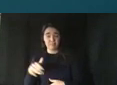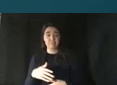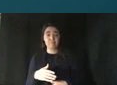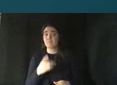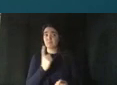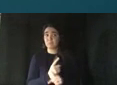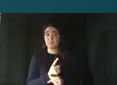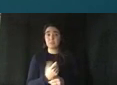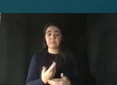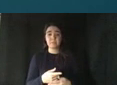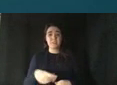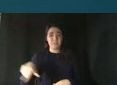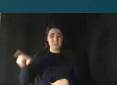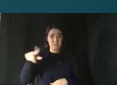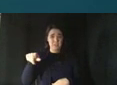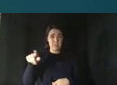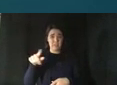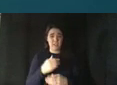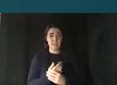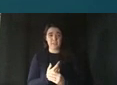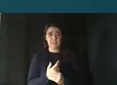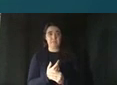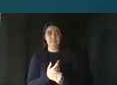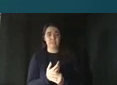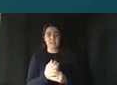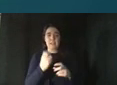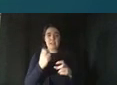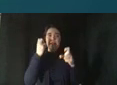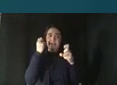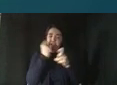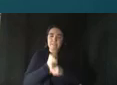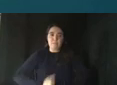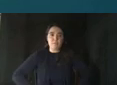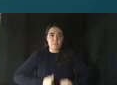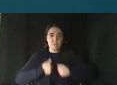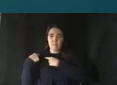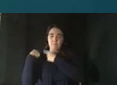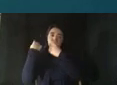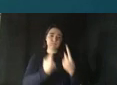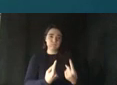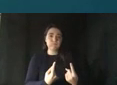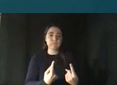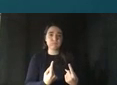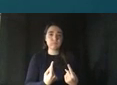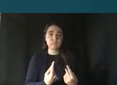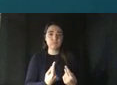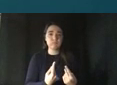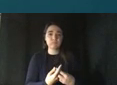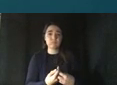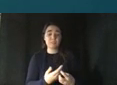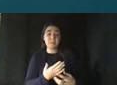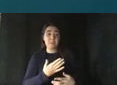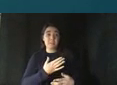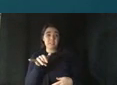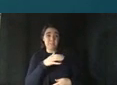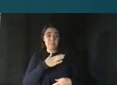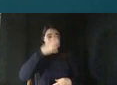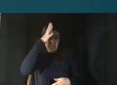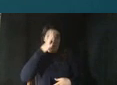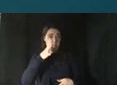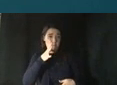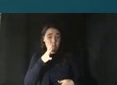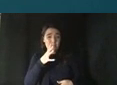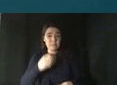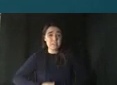Afghans had really difficult lives. As difficult as my parents' lives were starting new in a